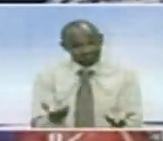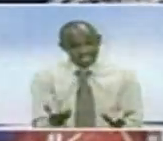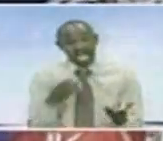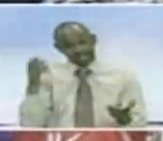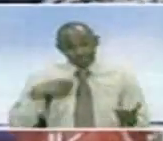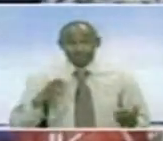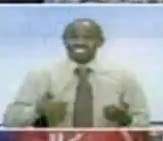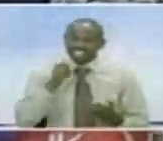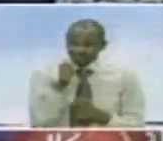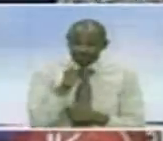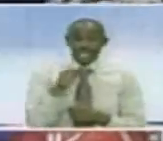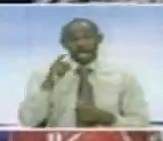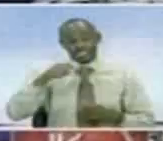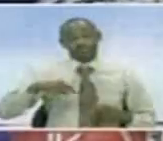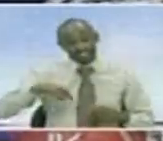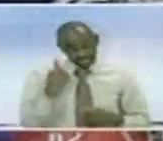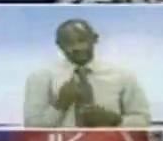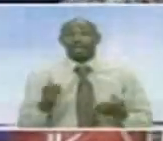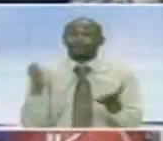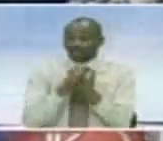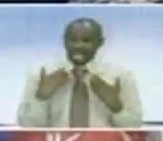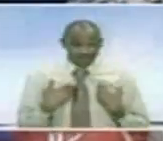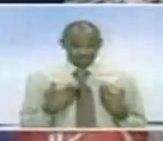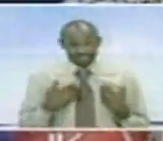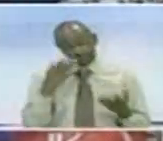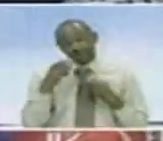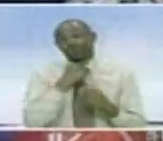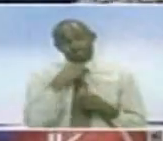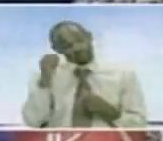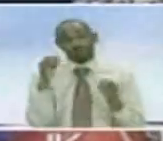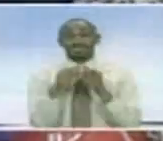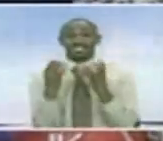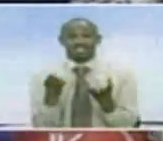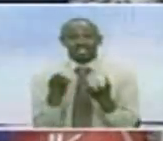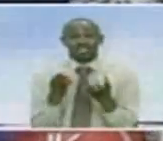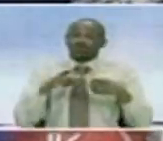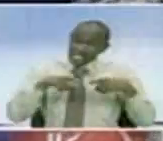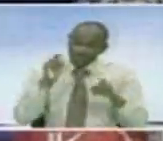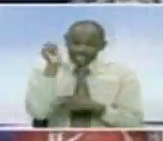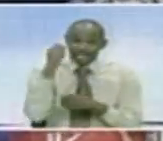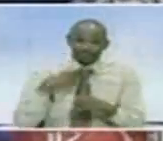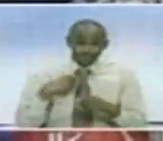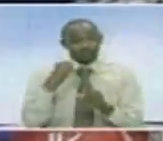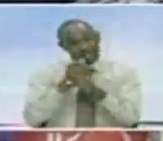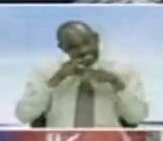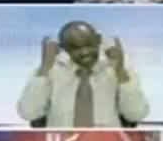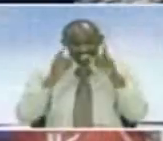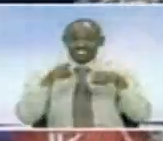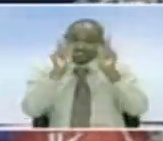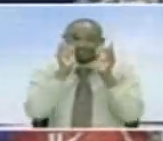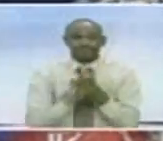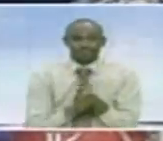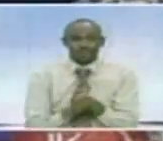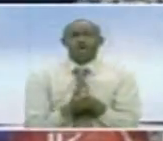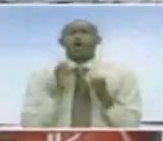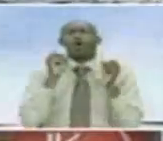are self-employed who may choose to devote 2 hours to that rally. Yeah. So you leave Kenyans to do as they please. Sure. Yes. I was talking about